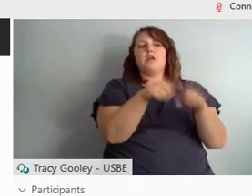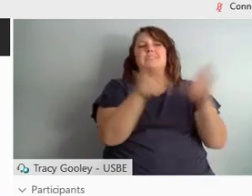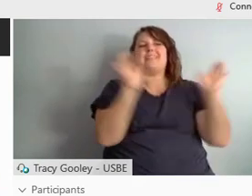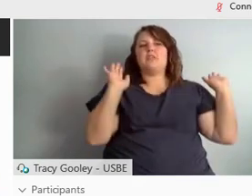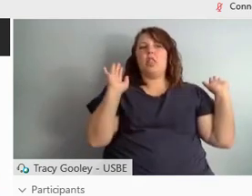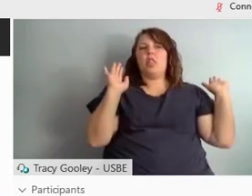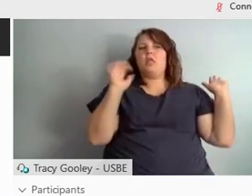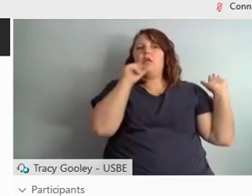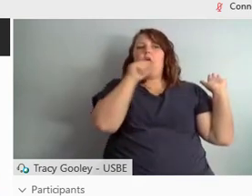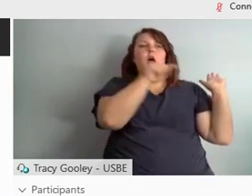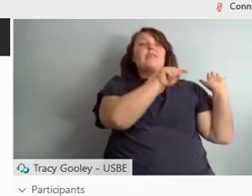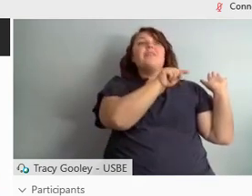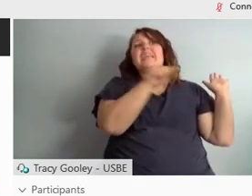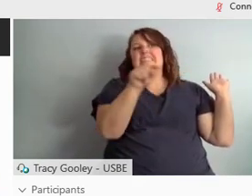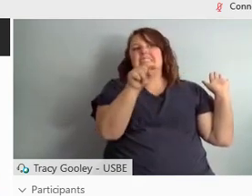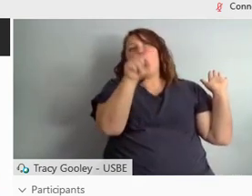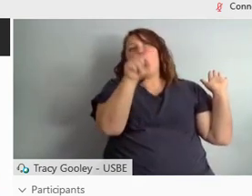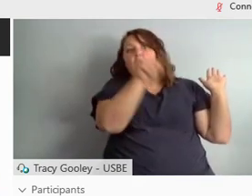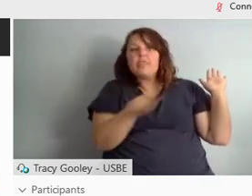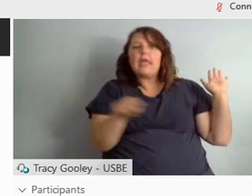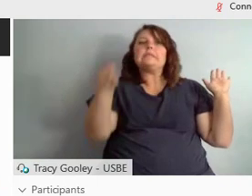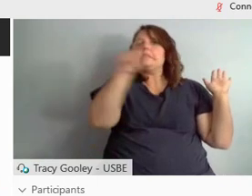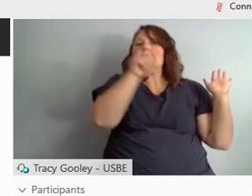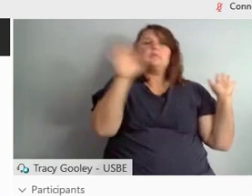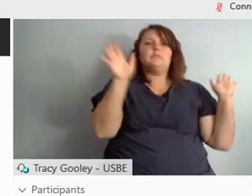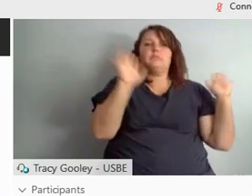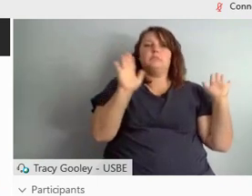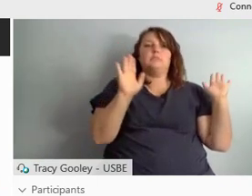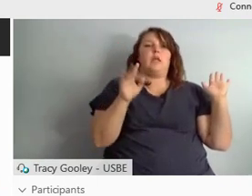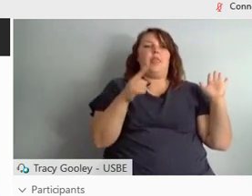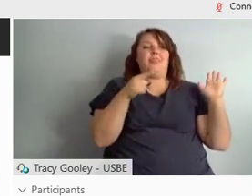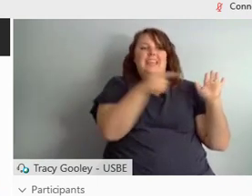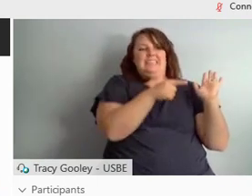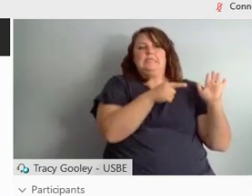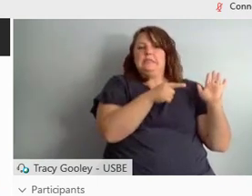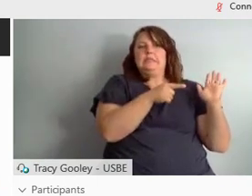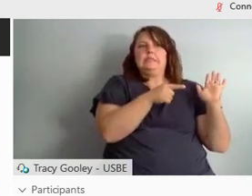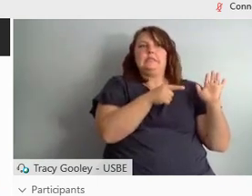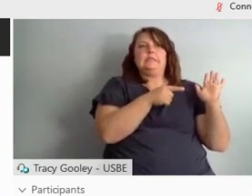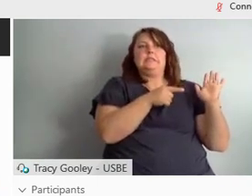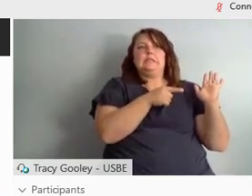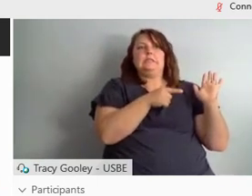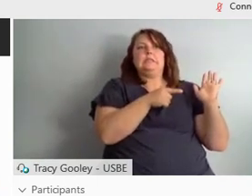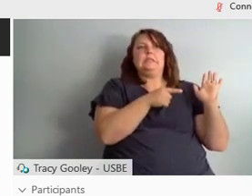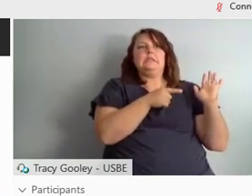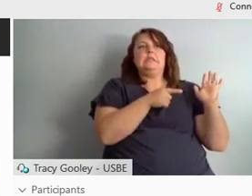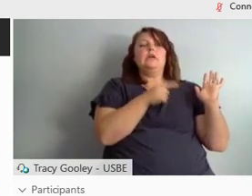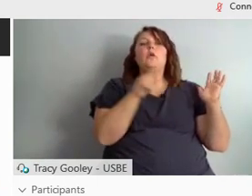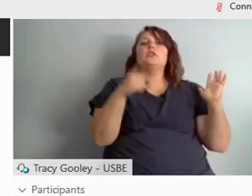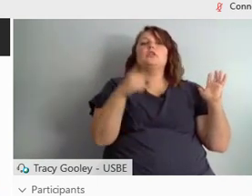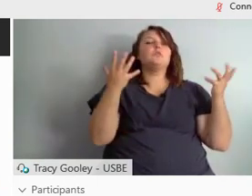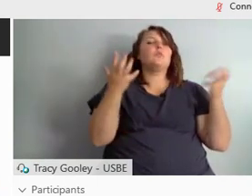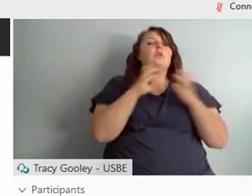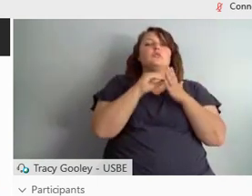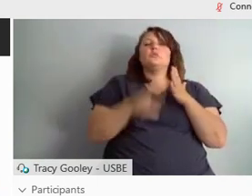or the shape and then point to the empty box below. And that prompting is just so the students know what you're